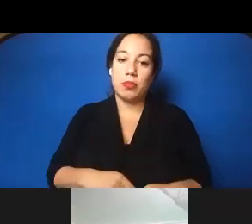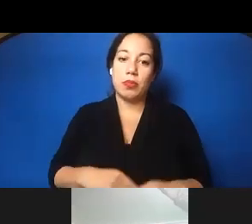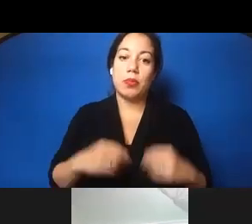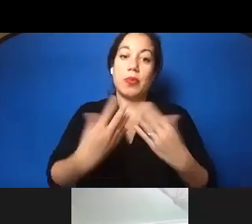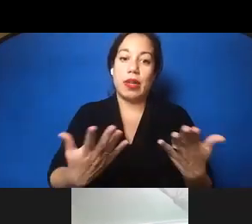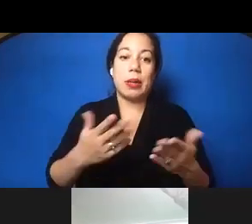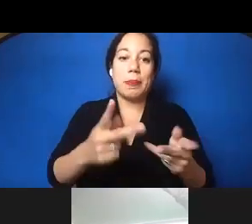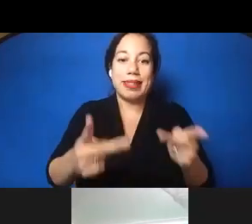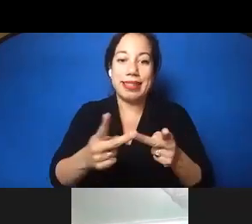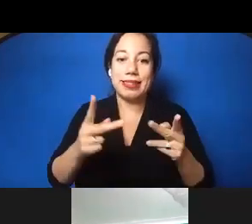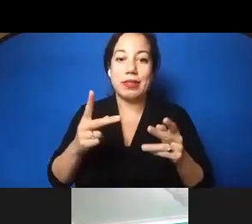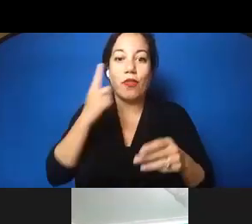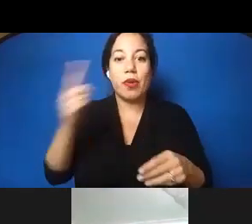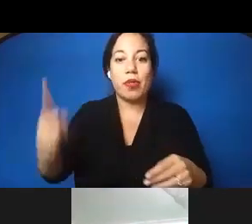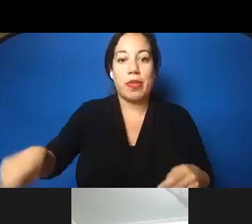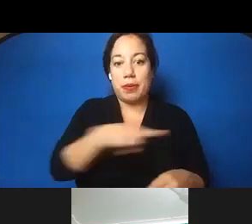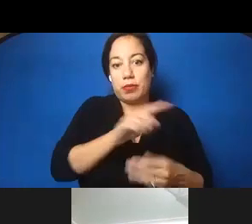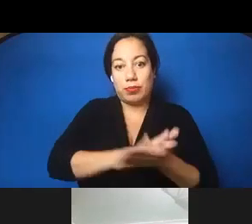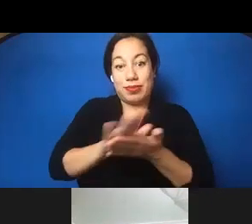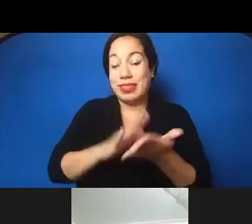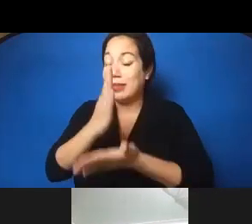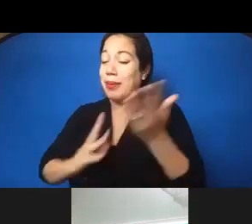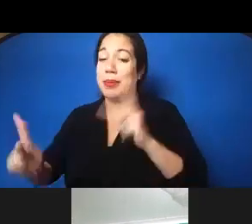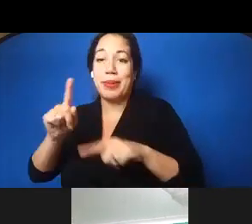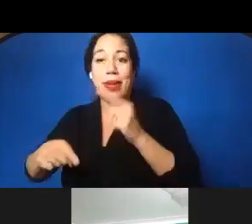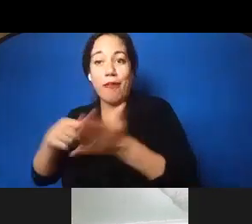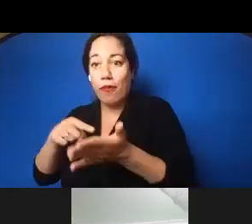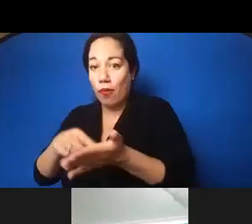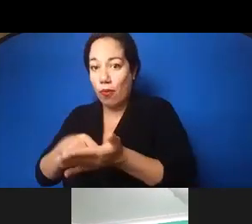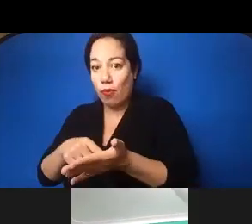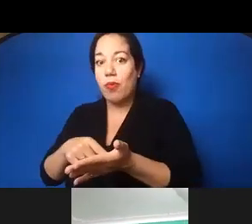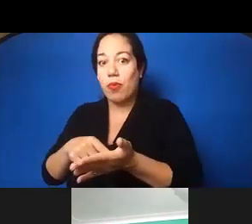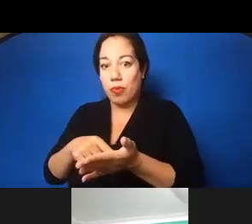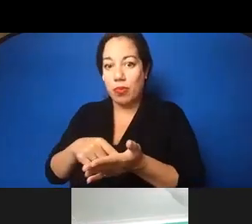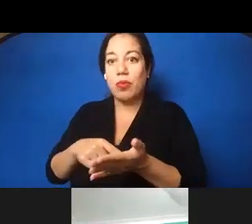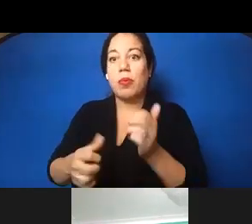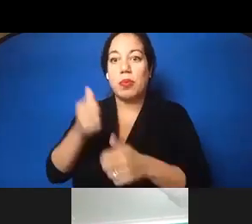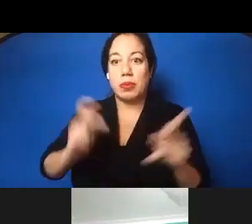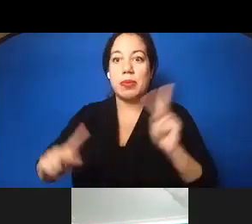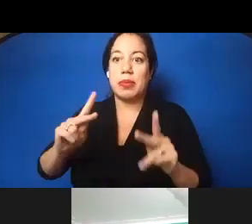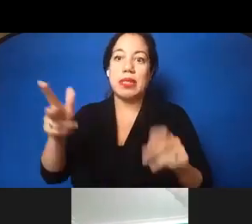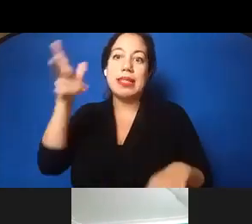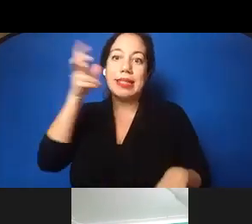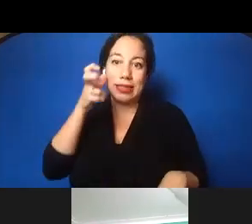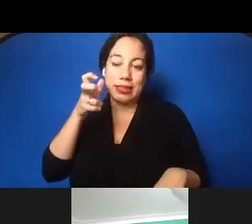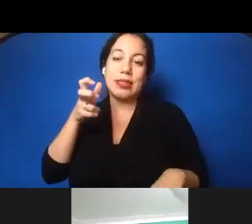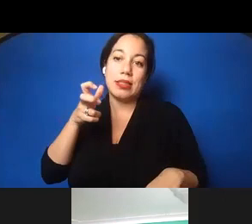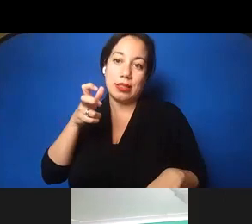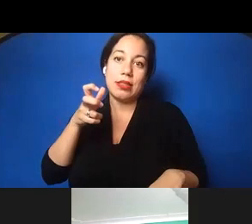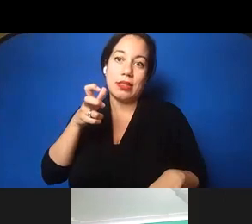them. And then we also work with the traditional leaders. As you know, in African settings, most of the people listen to their